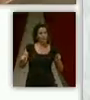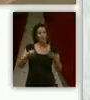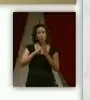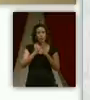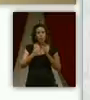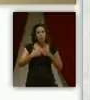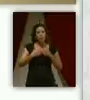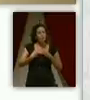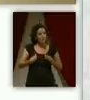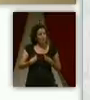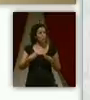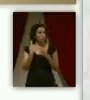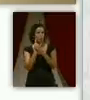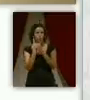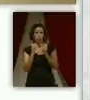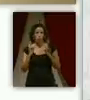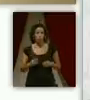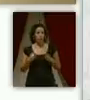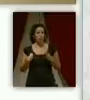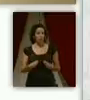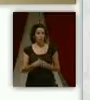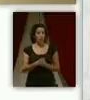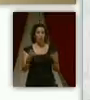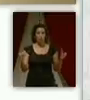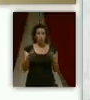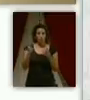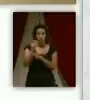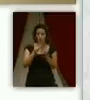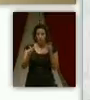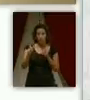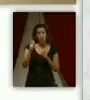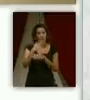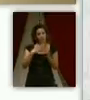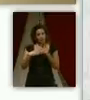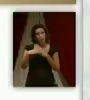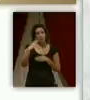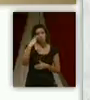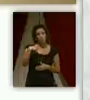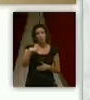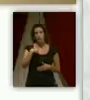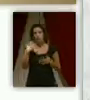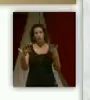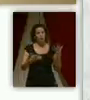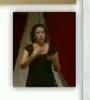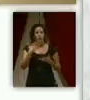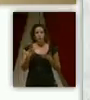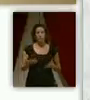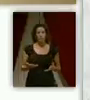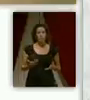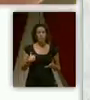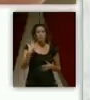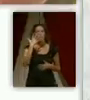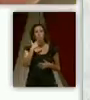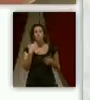about the same Android operating system. Visually impaired users are lost in